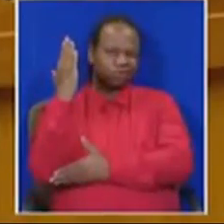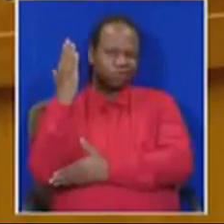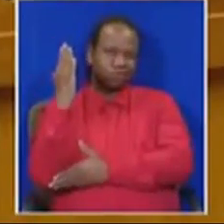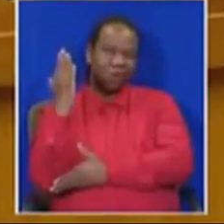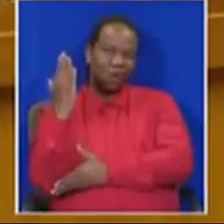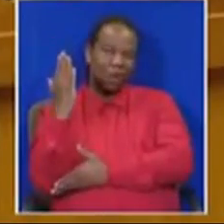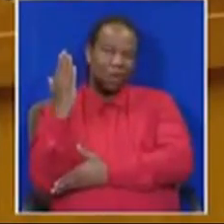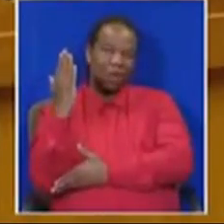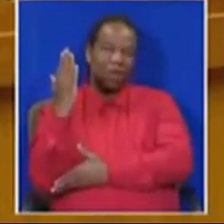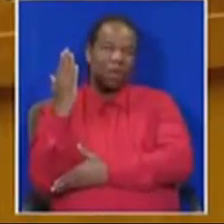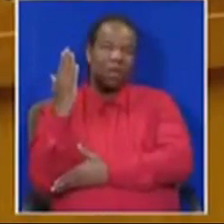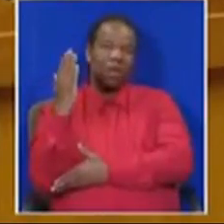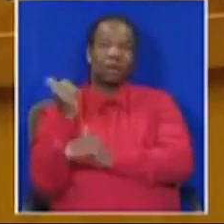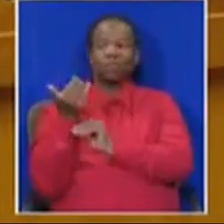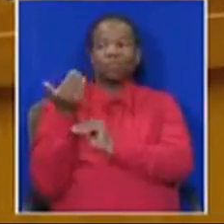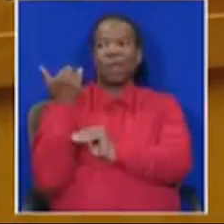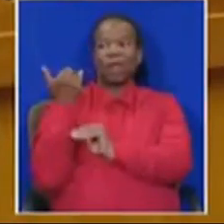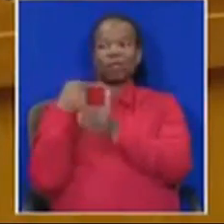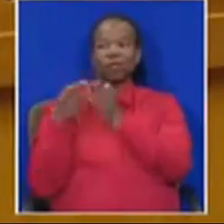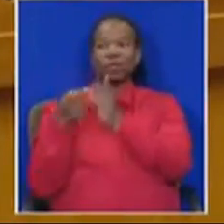address should have been delivered last week,